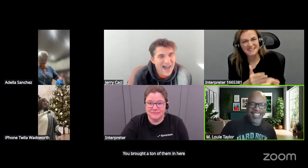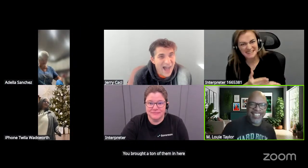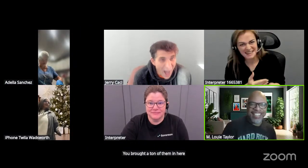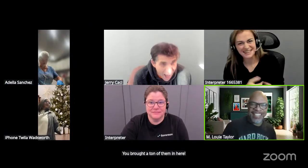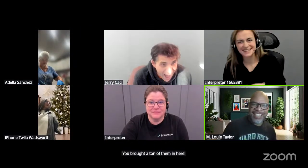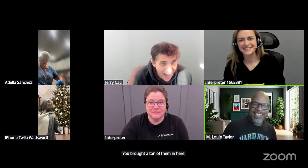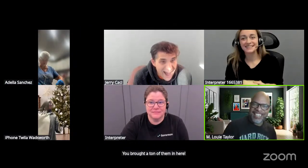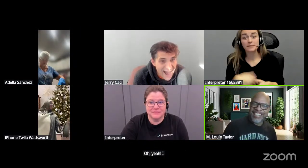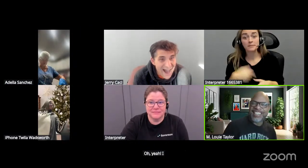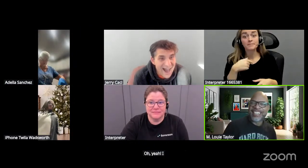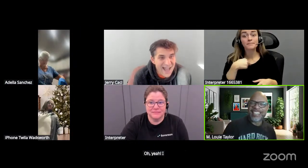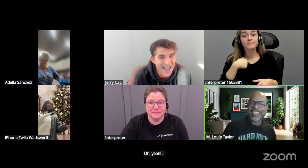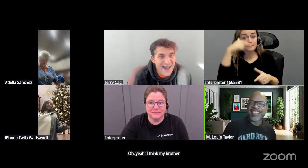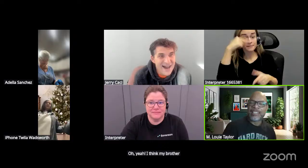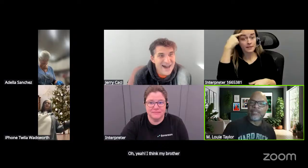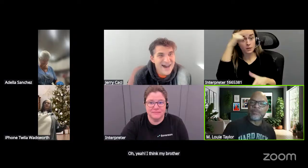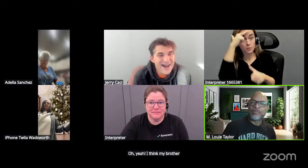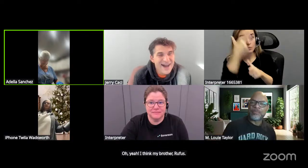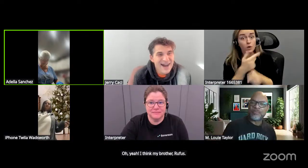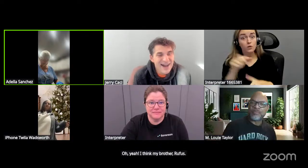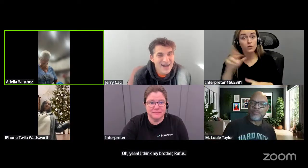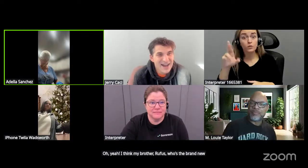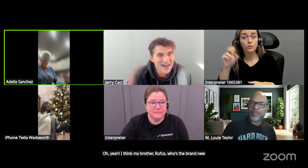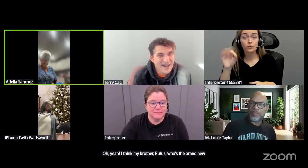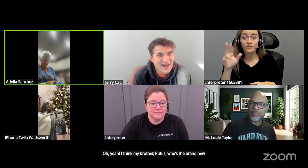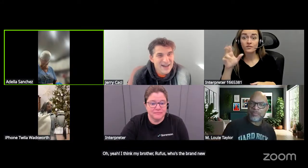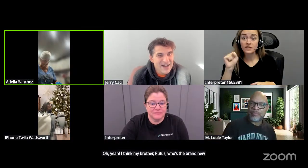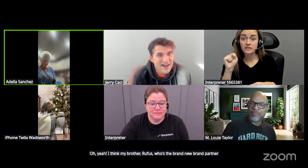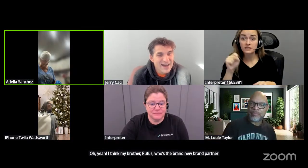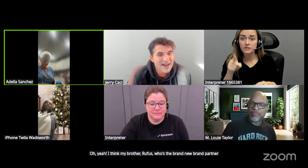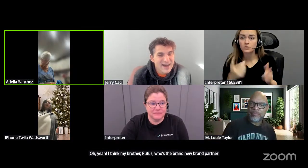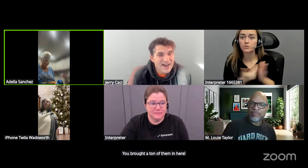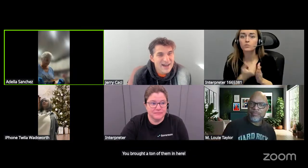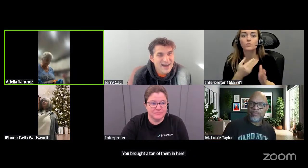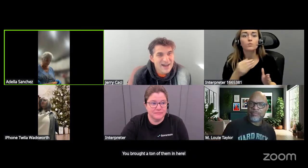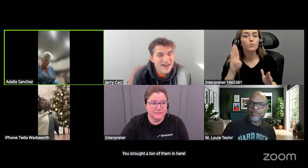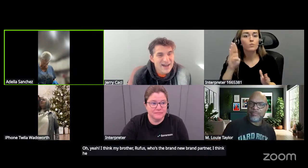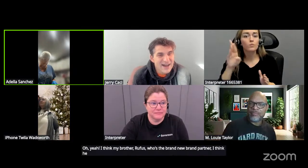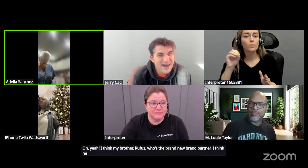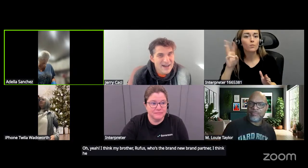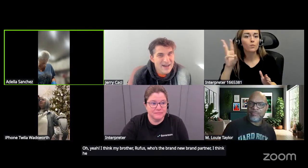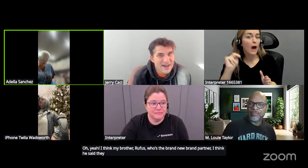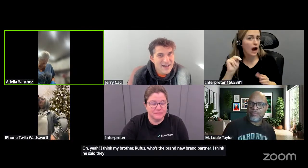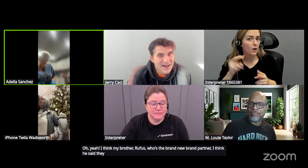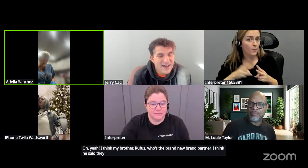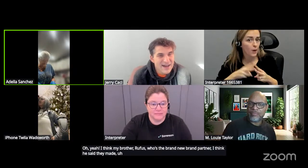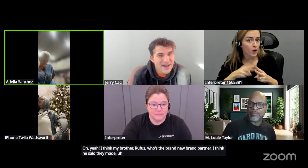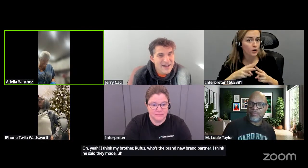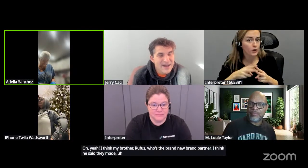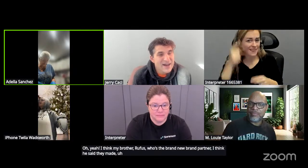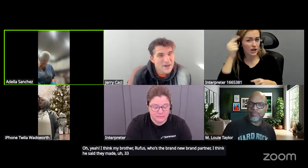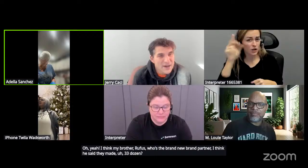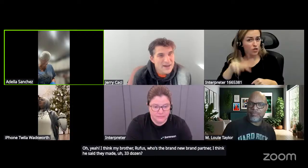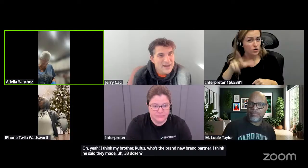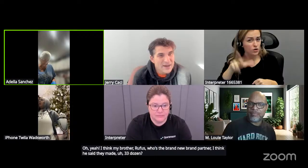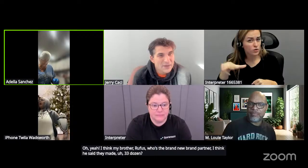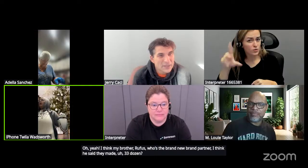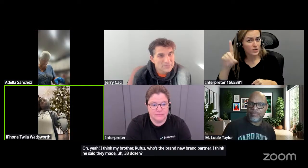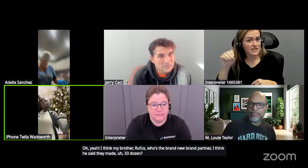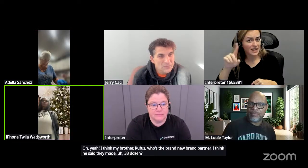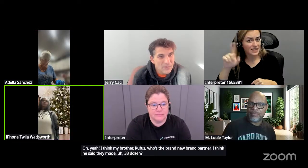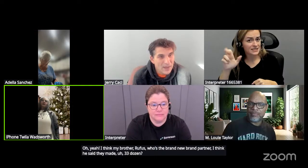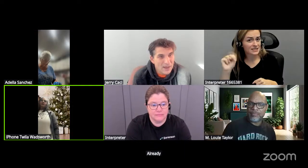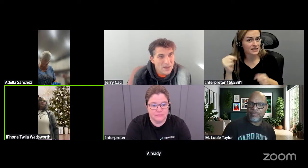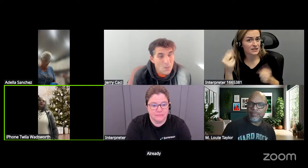my brother Rufus, who's the brand new brand partner, I think he said they made 33 dozen already.